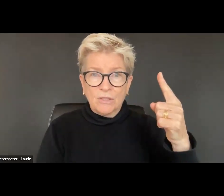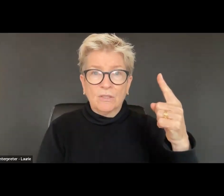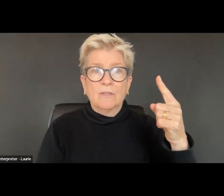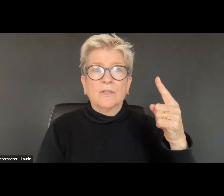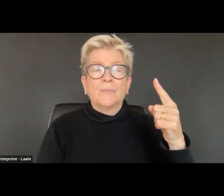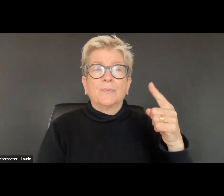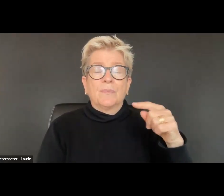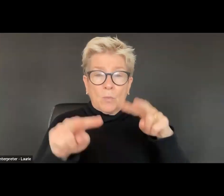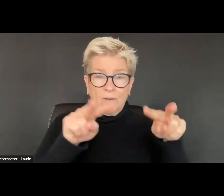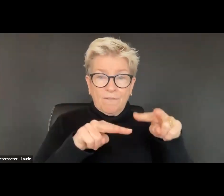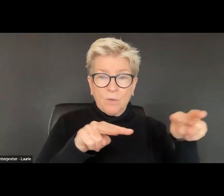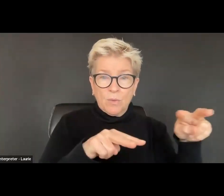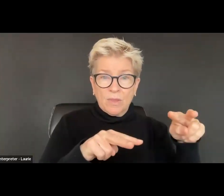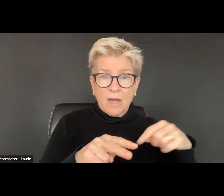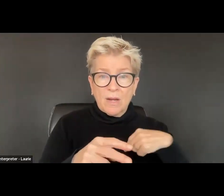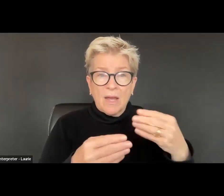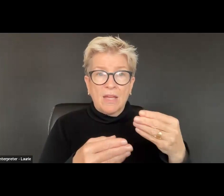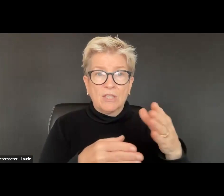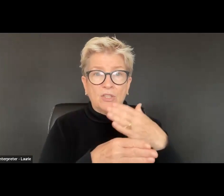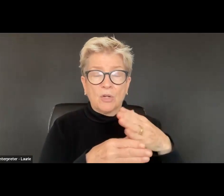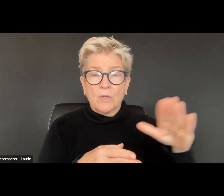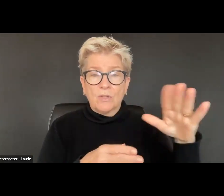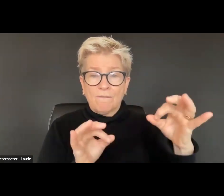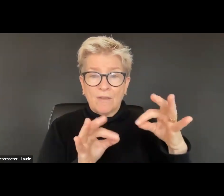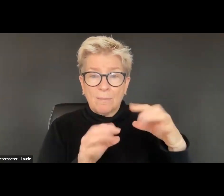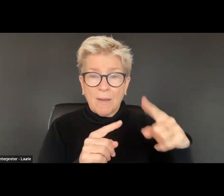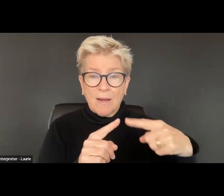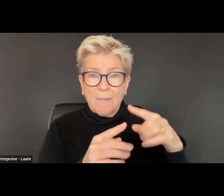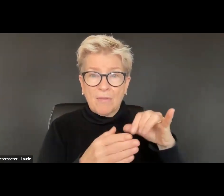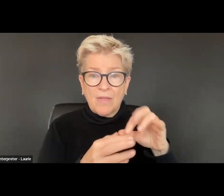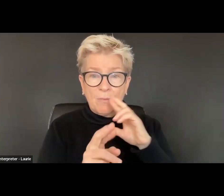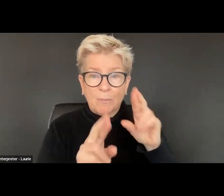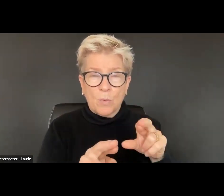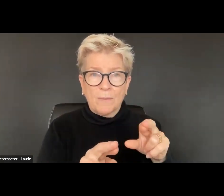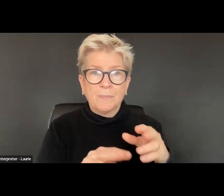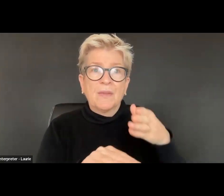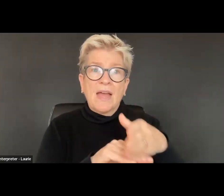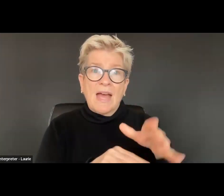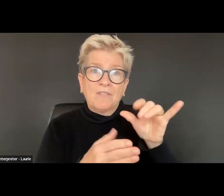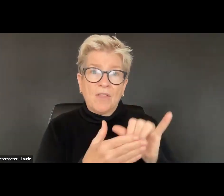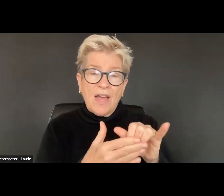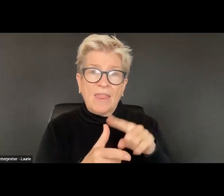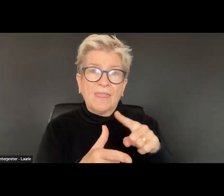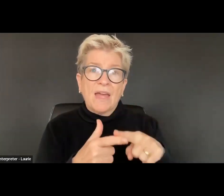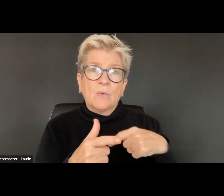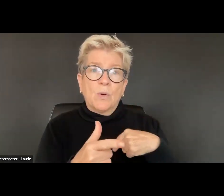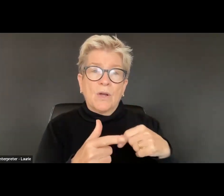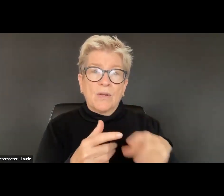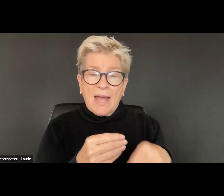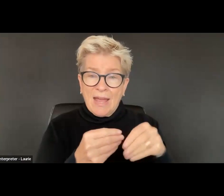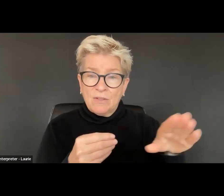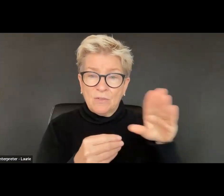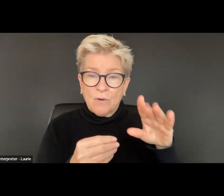time reviewing and sending feedback on the report. After that, we will integrate your feedback